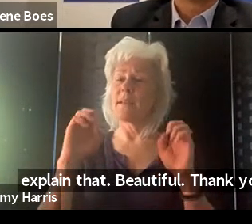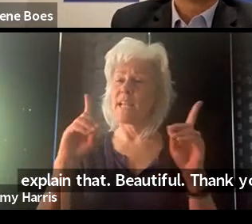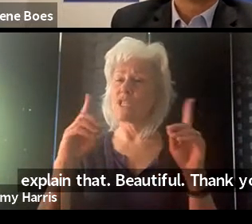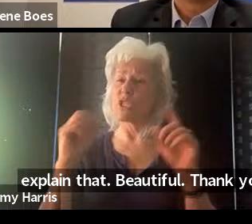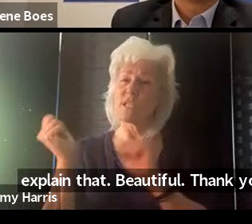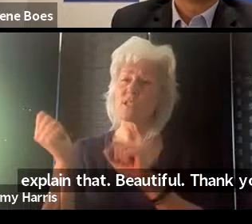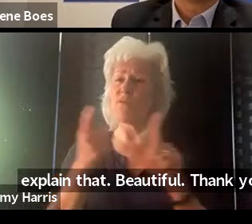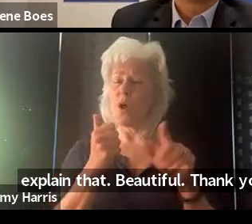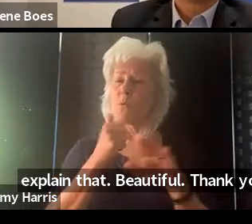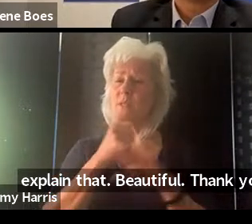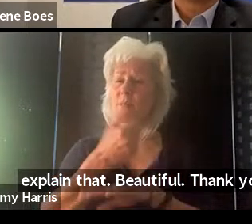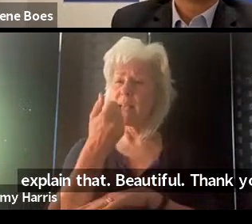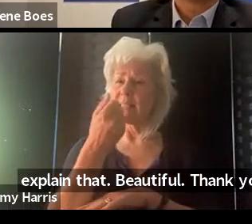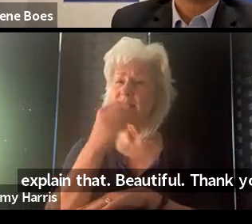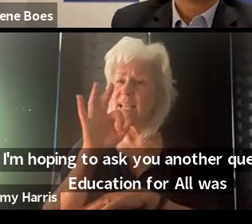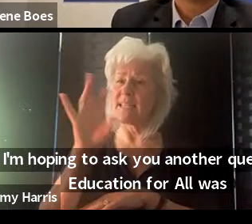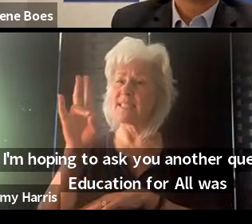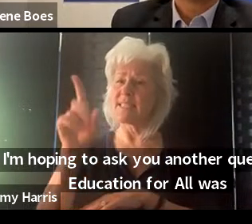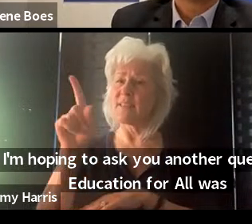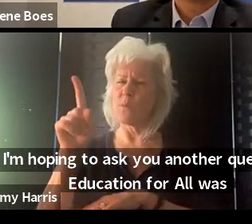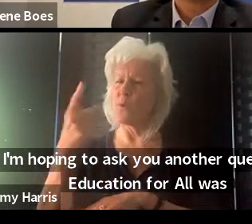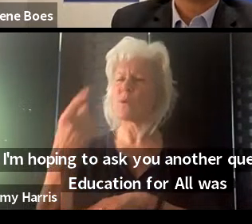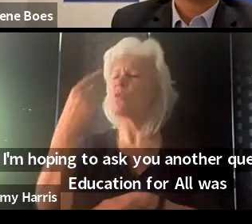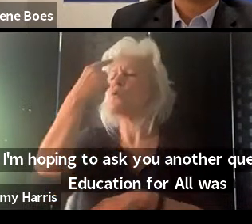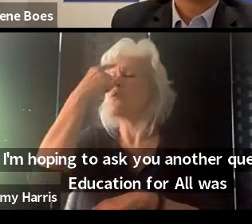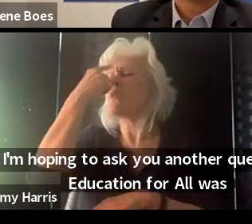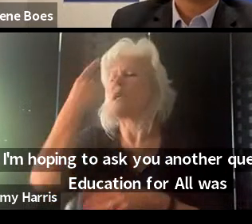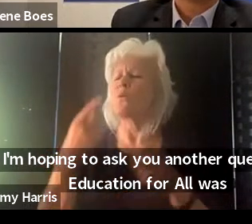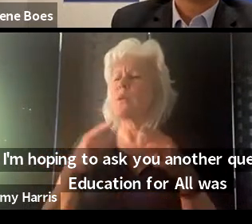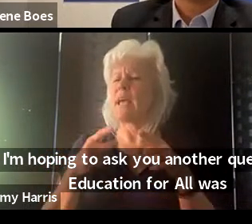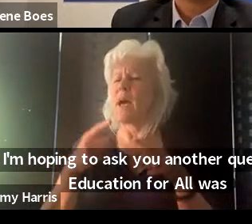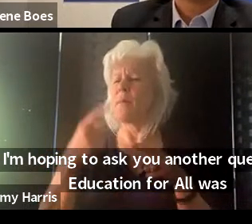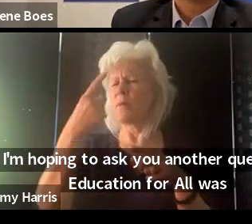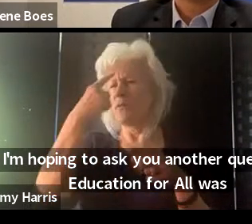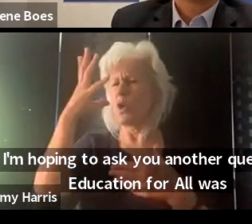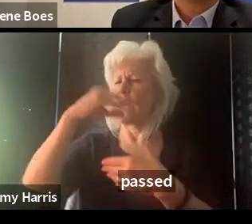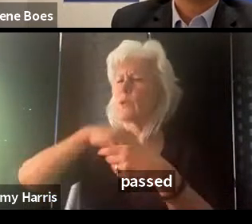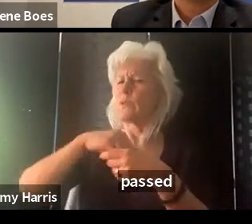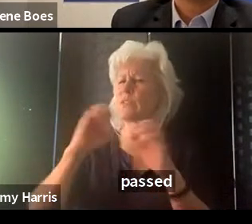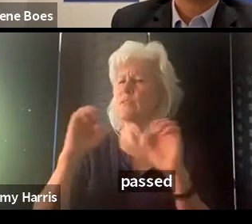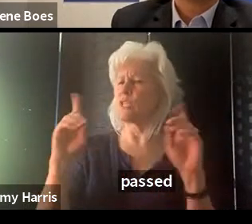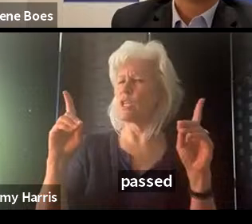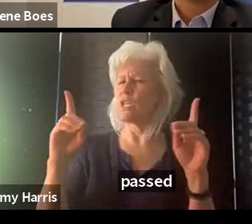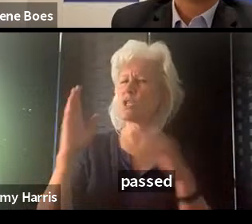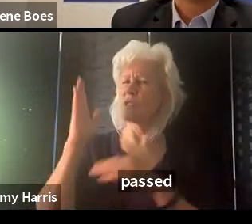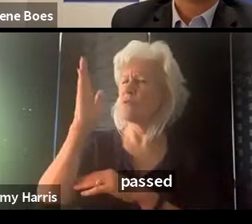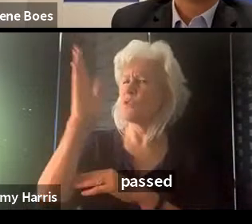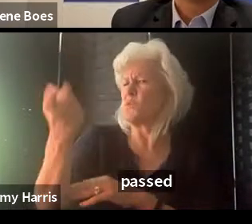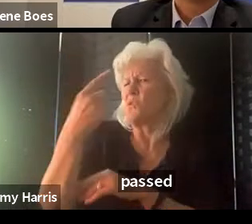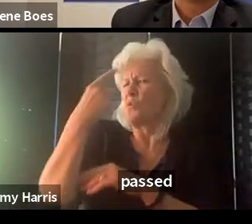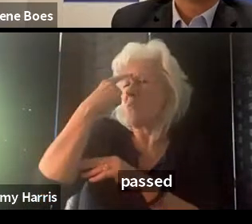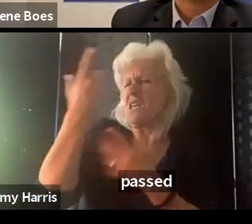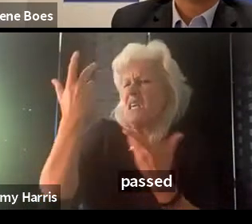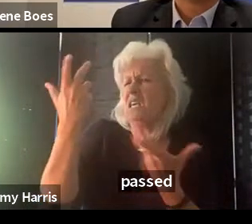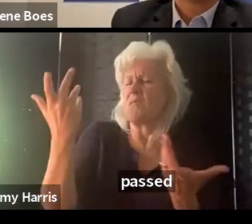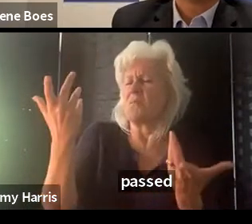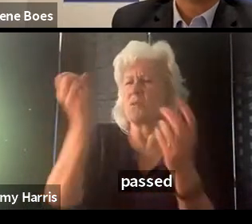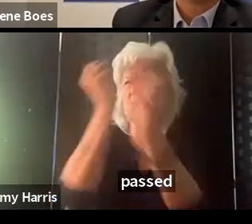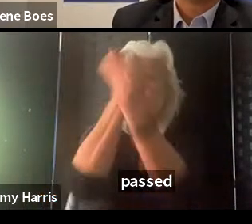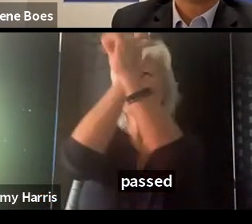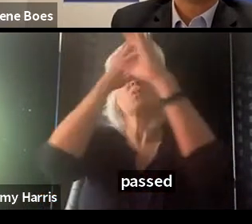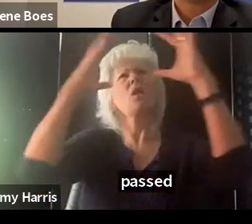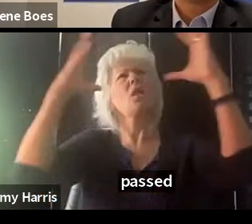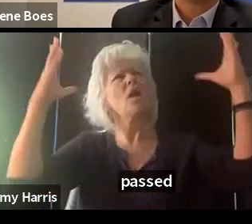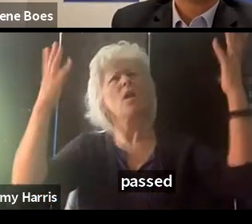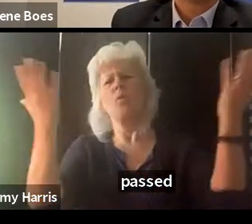1971, what did you think things would be like for inclusive education in the future? Where did you think